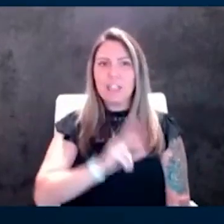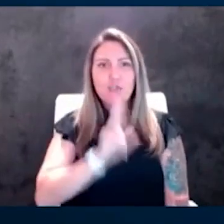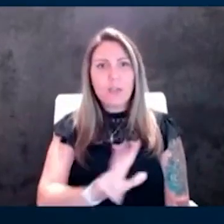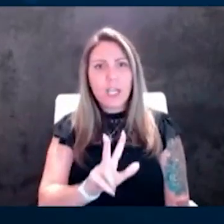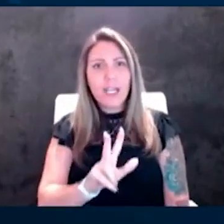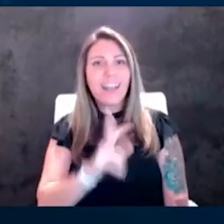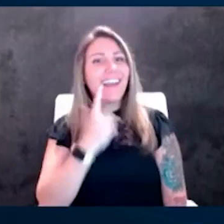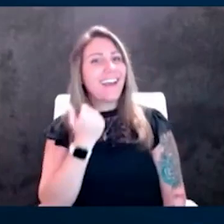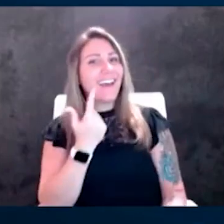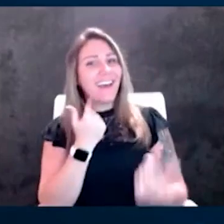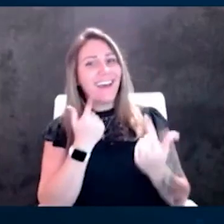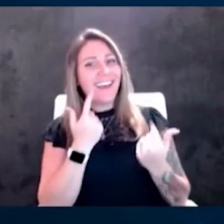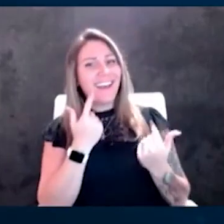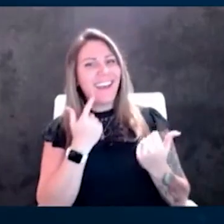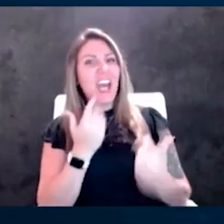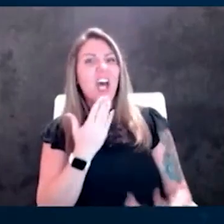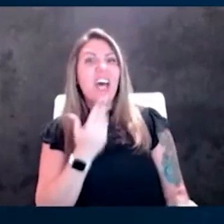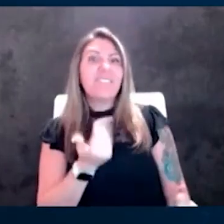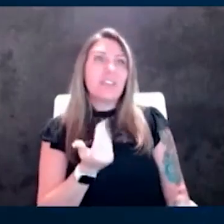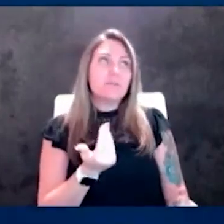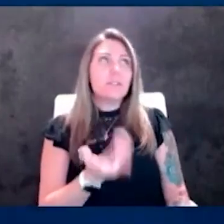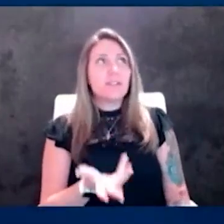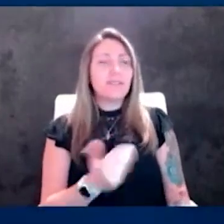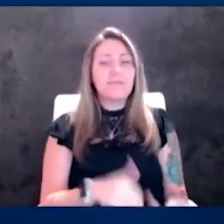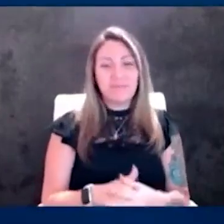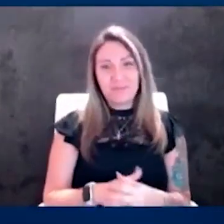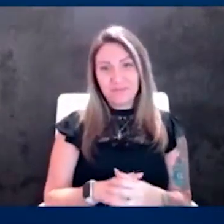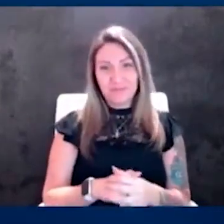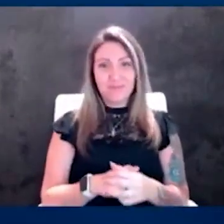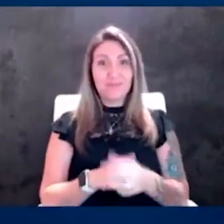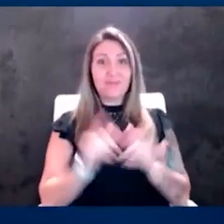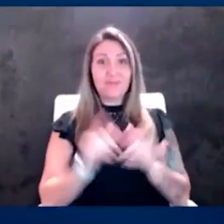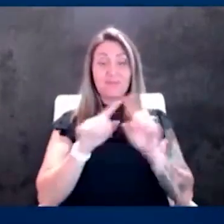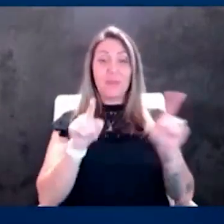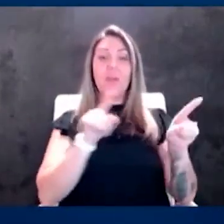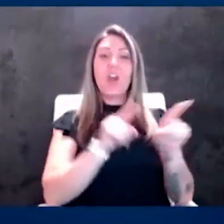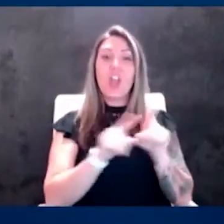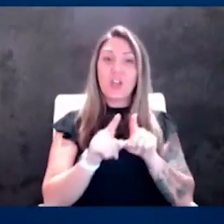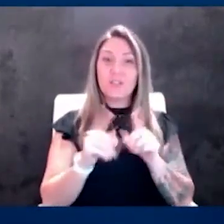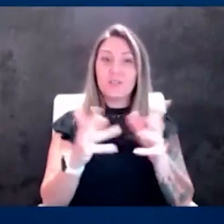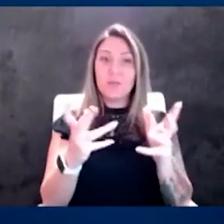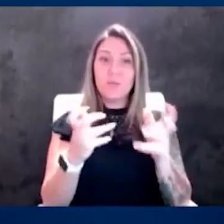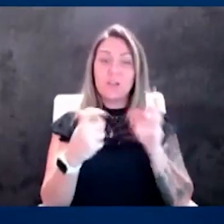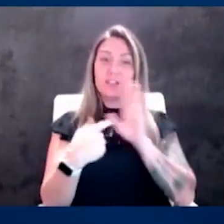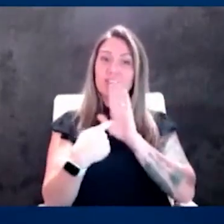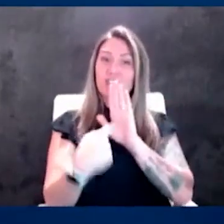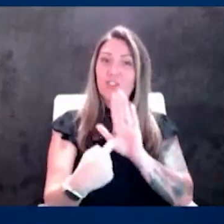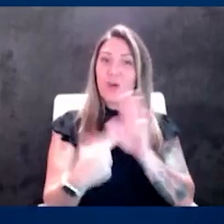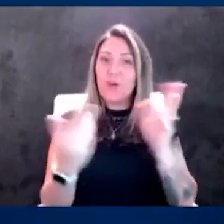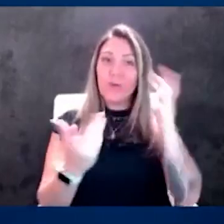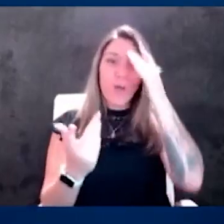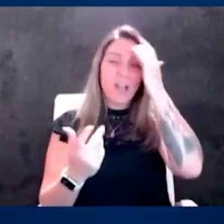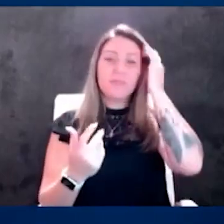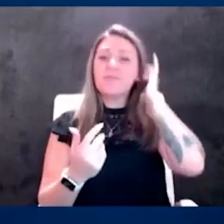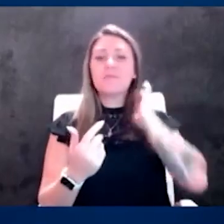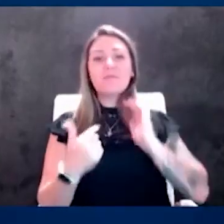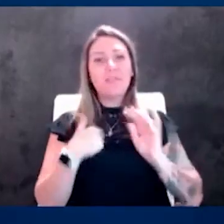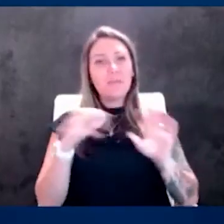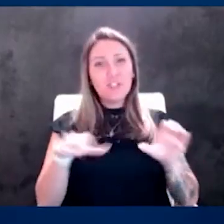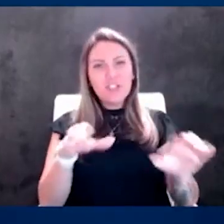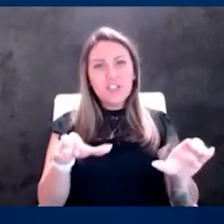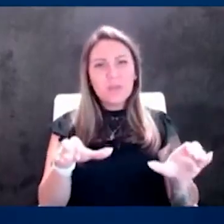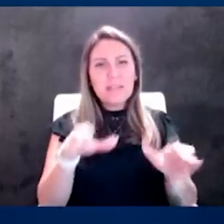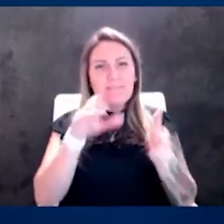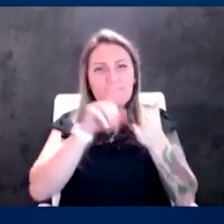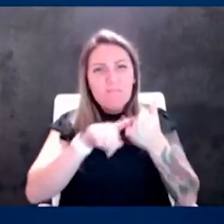I have a 15-year-old. But also, what I wanted to show you is I've been doing a little investigative